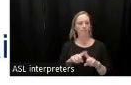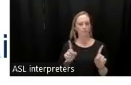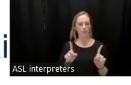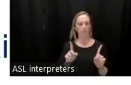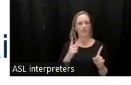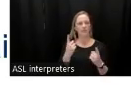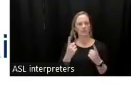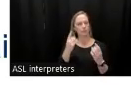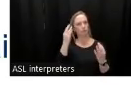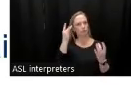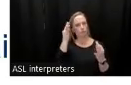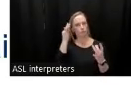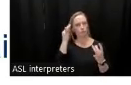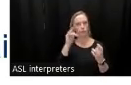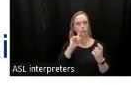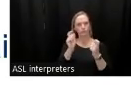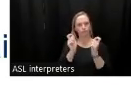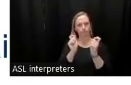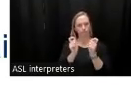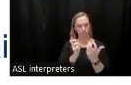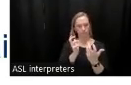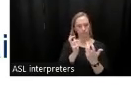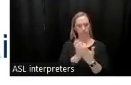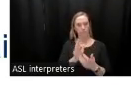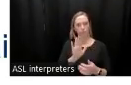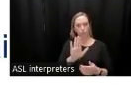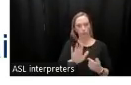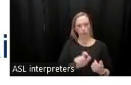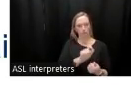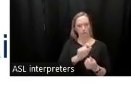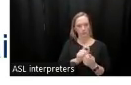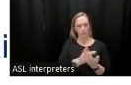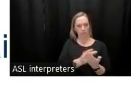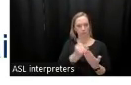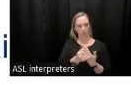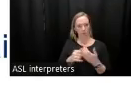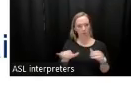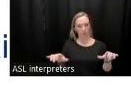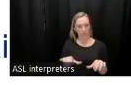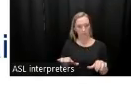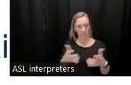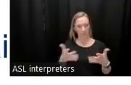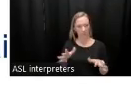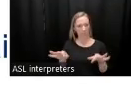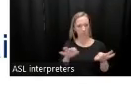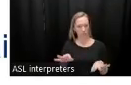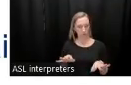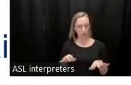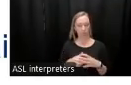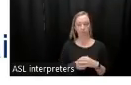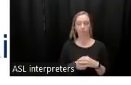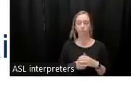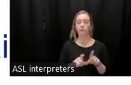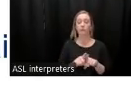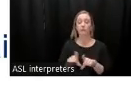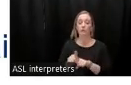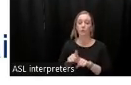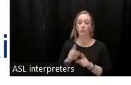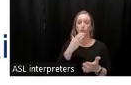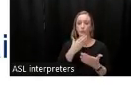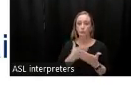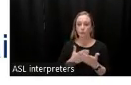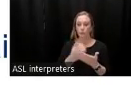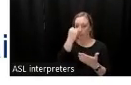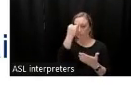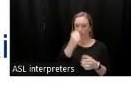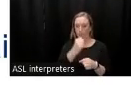and curated and tailored to the project activities that you have described throughout. It's also good to make sure you